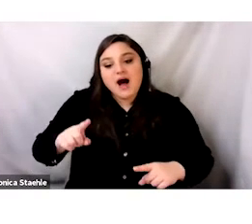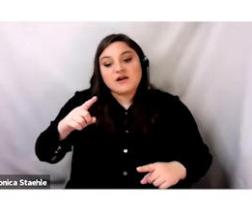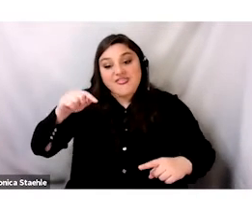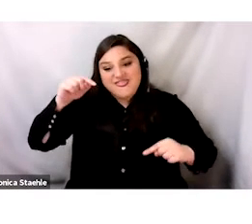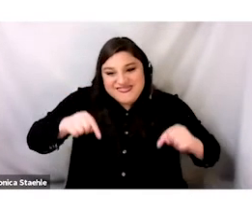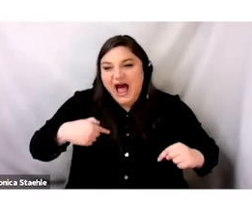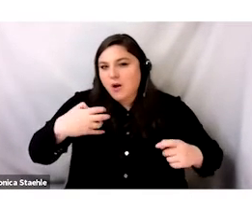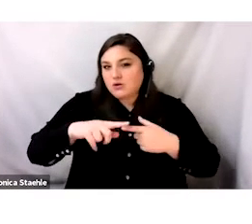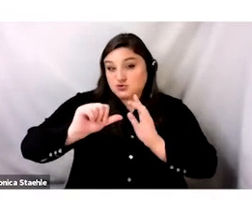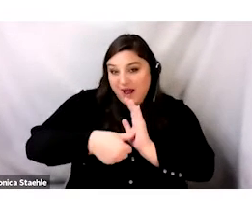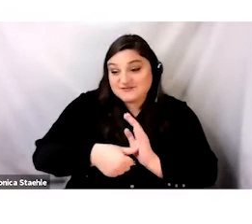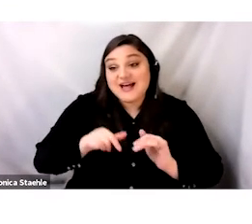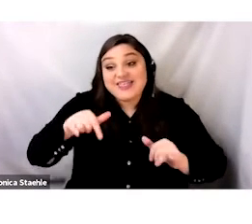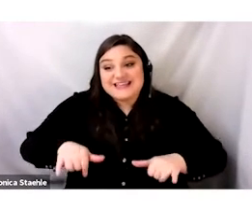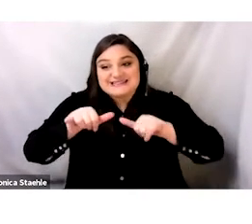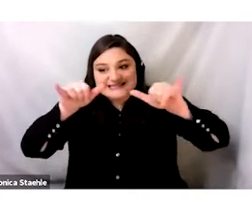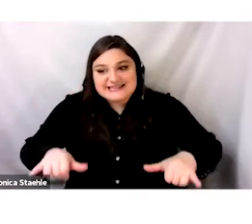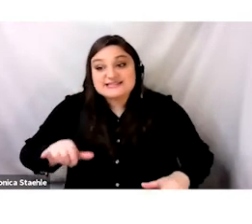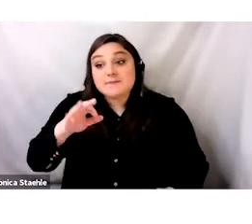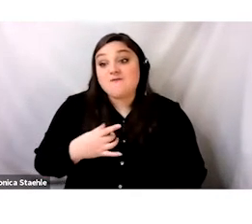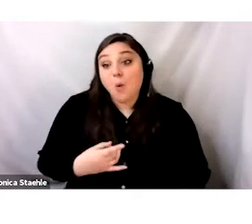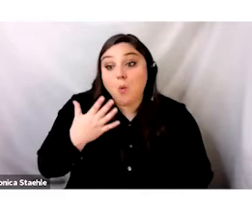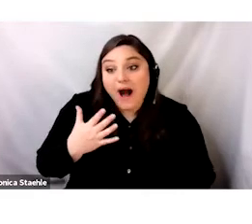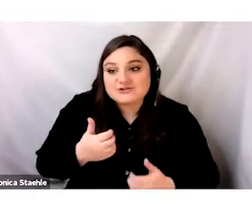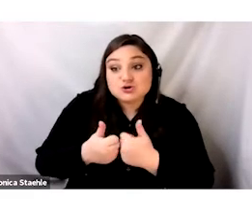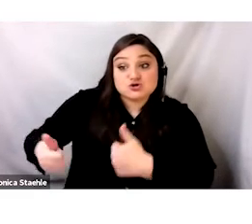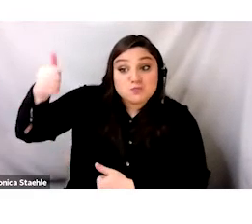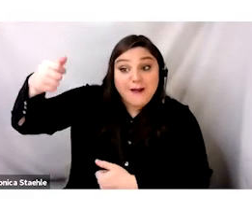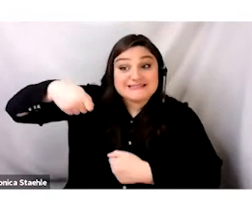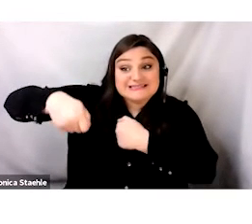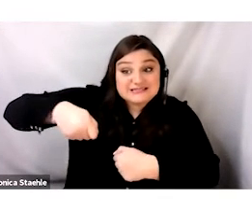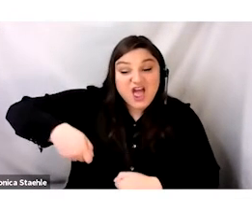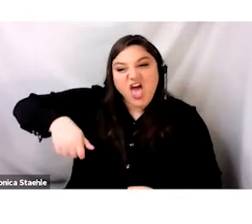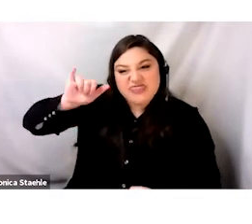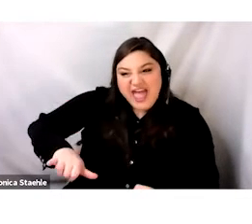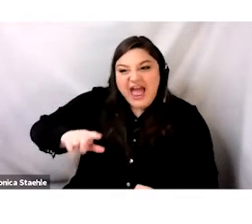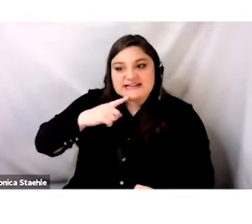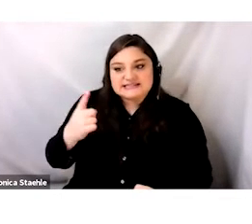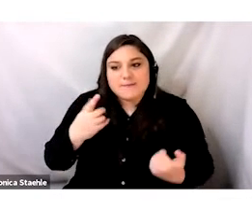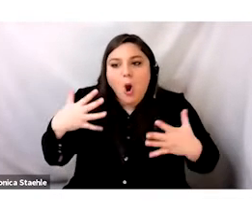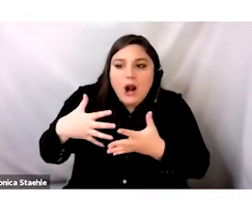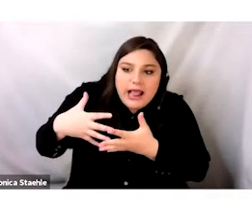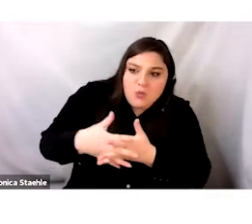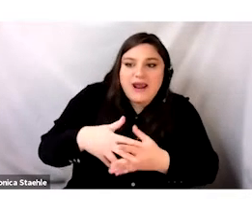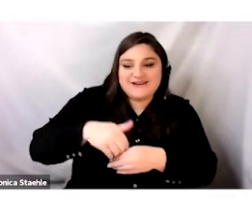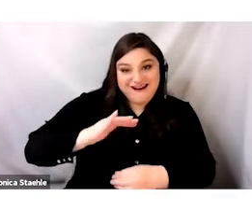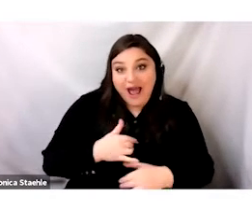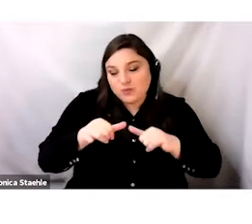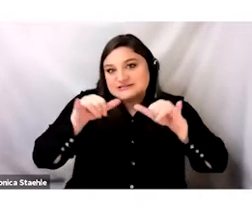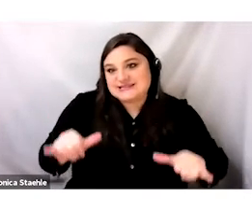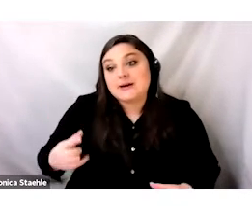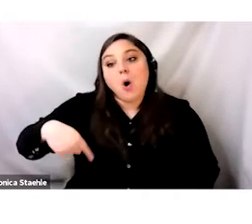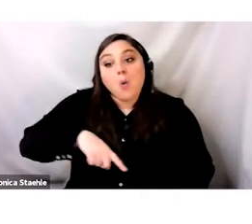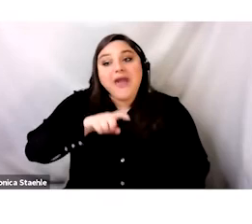in our culture and society globally, that we are all navigating every day. And that part of our work is continually unlearning